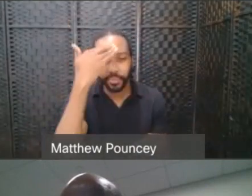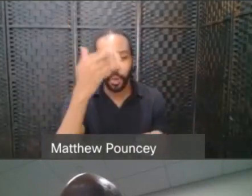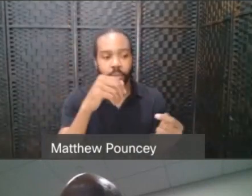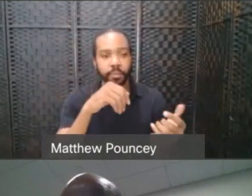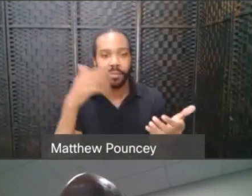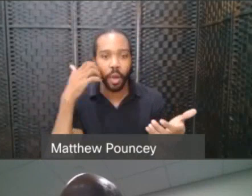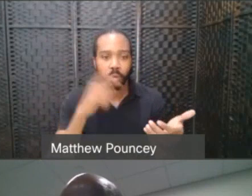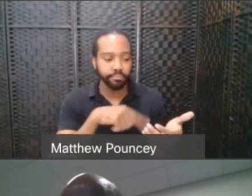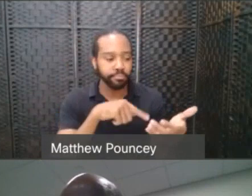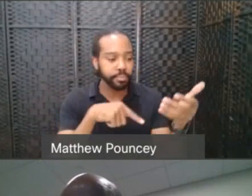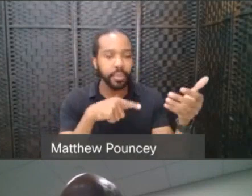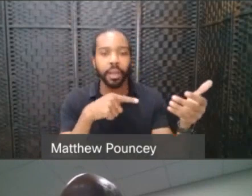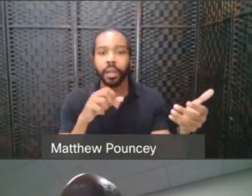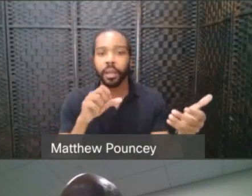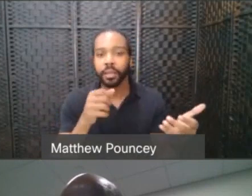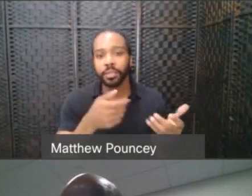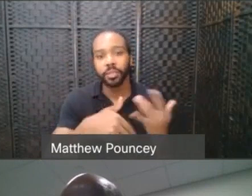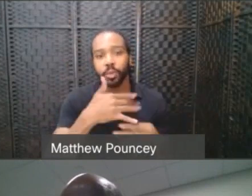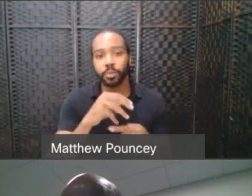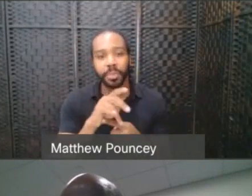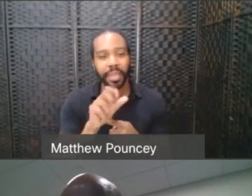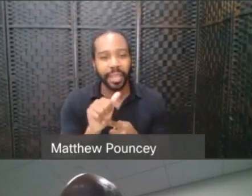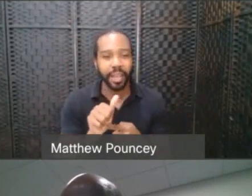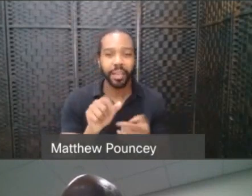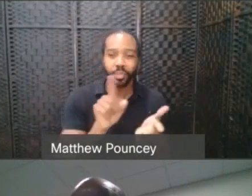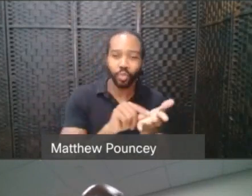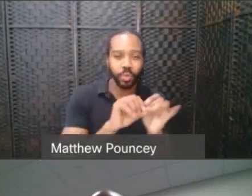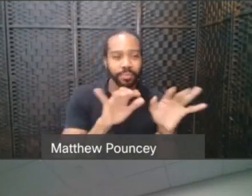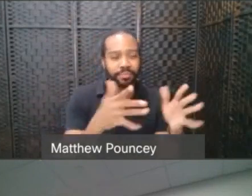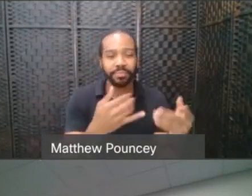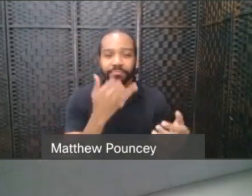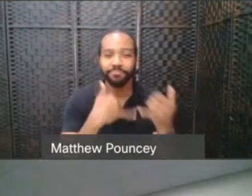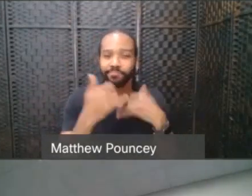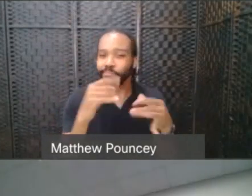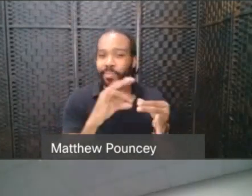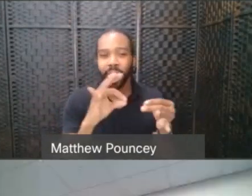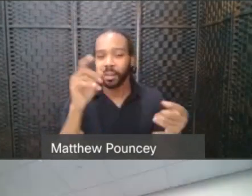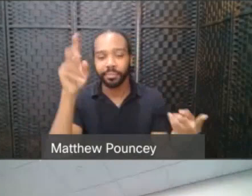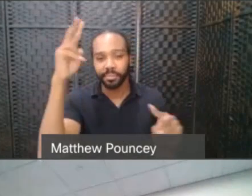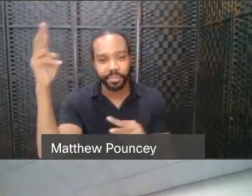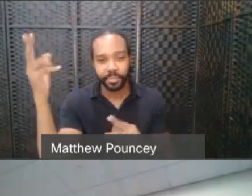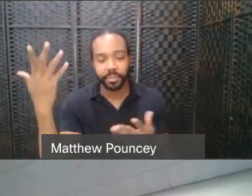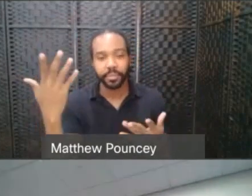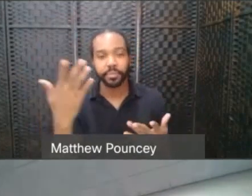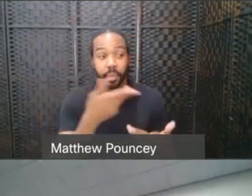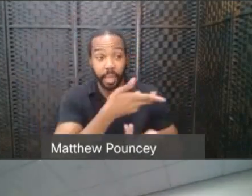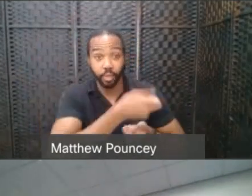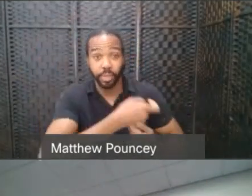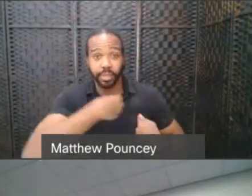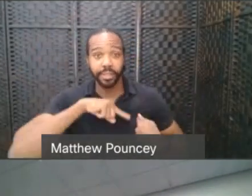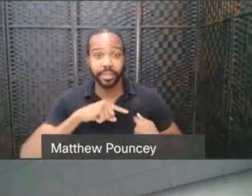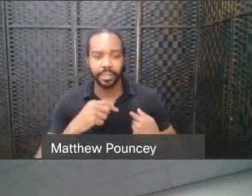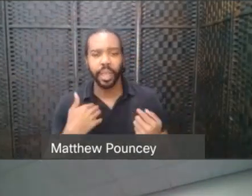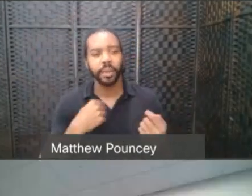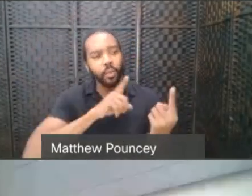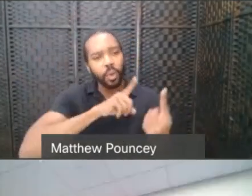people that, the staffs, trust is most importantly. So we kind of had a one-on-one